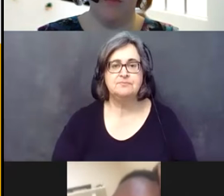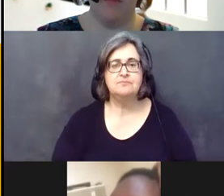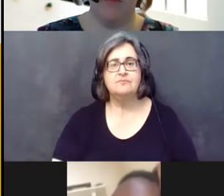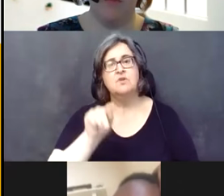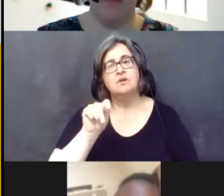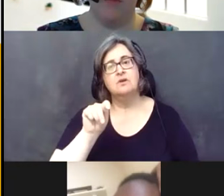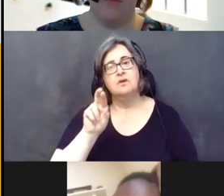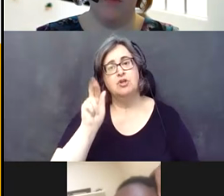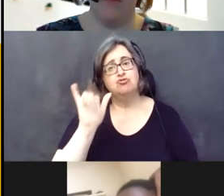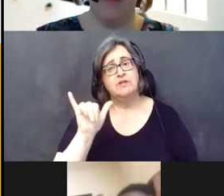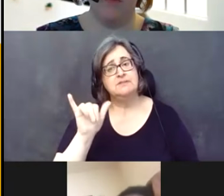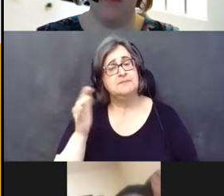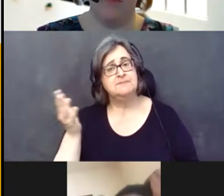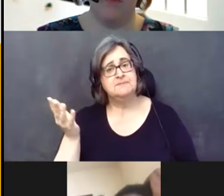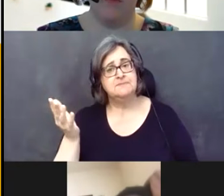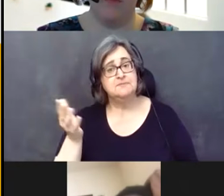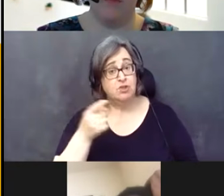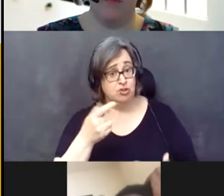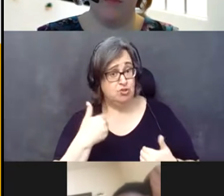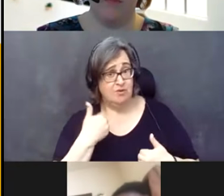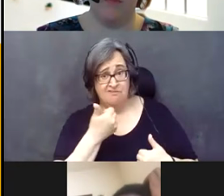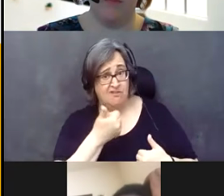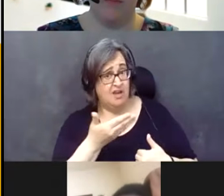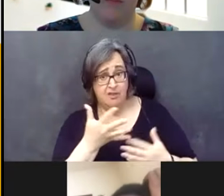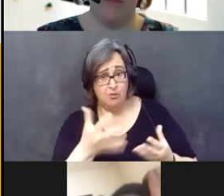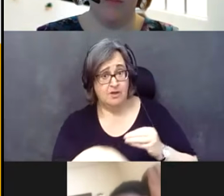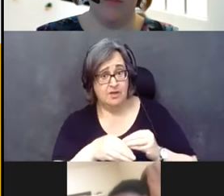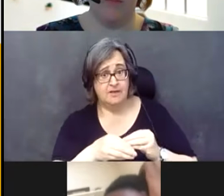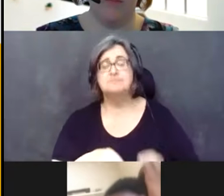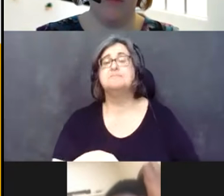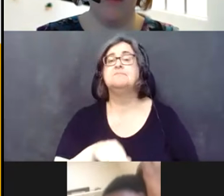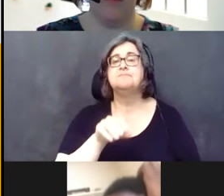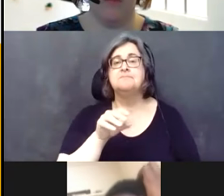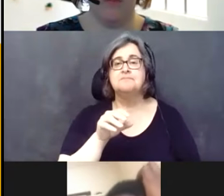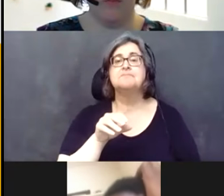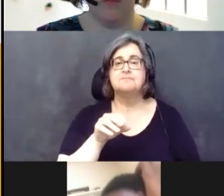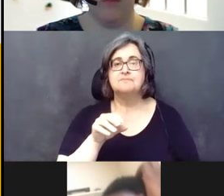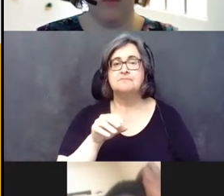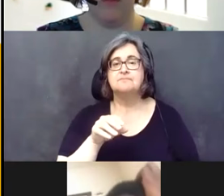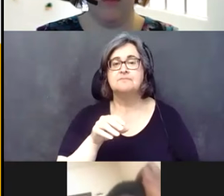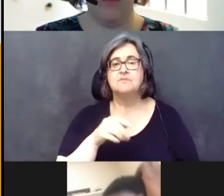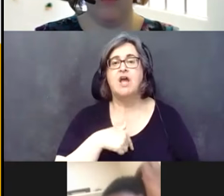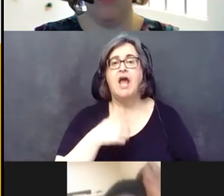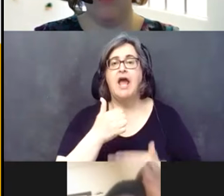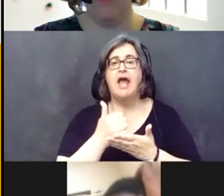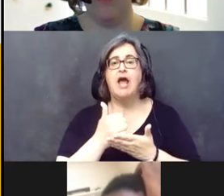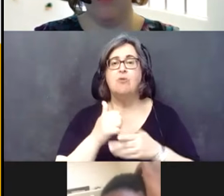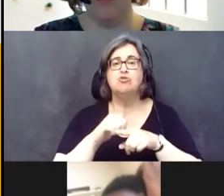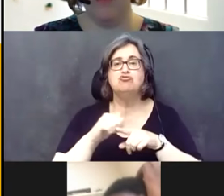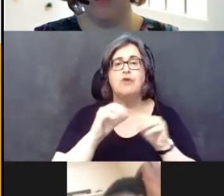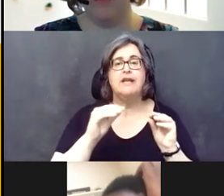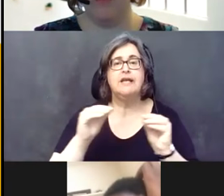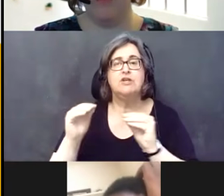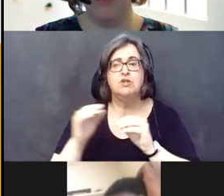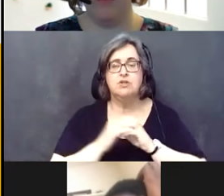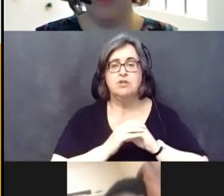Tracy, do you have anything to add? Well, I helped train in